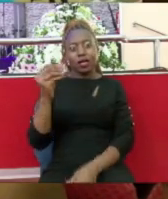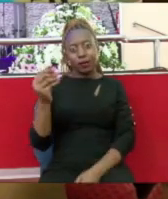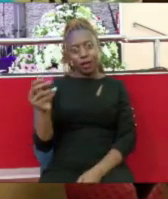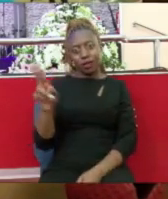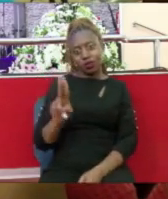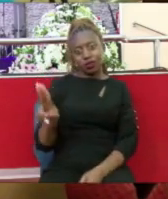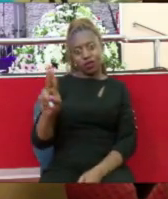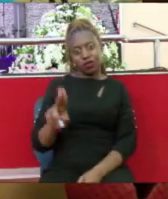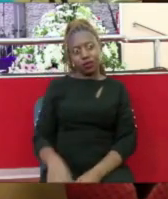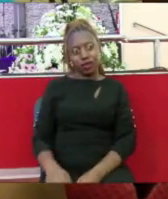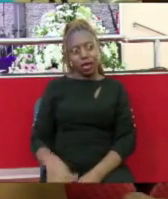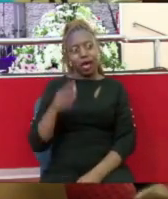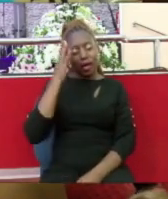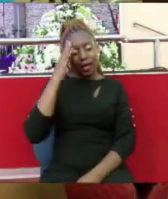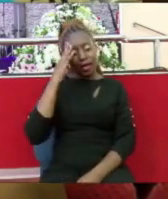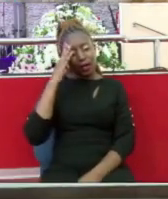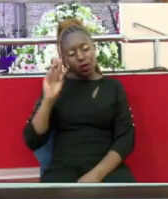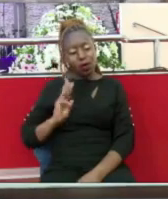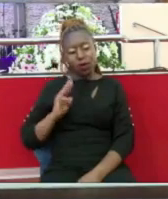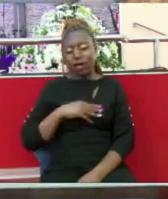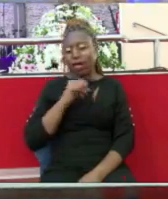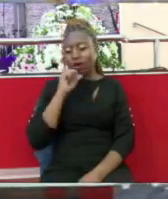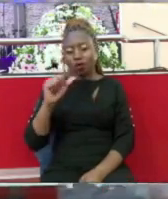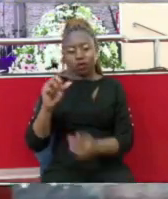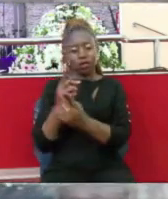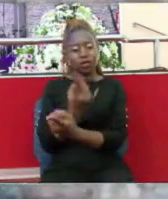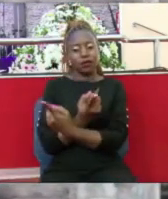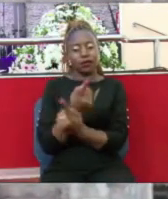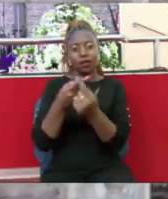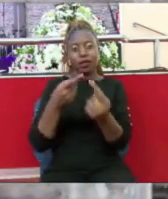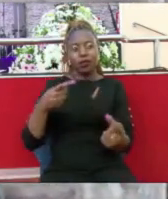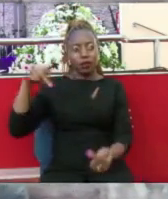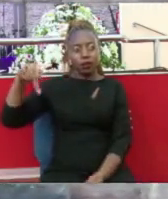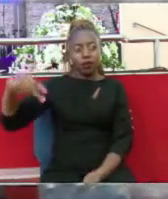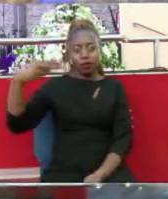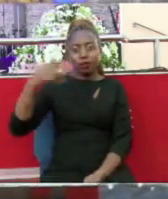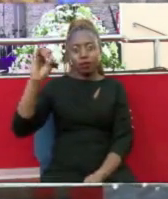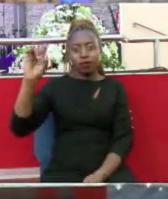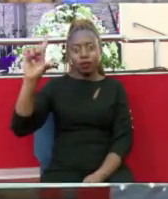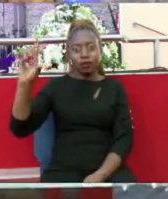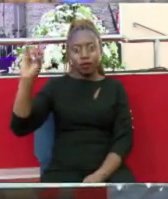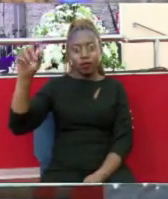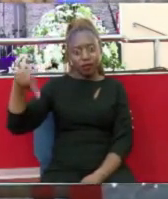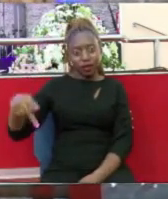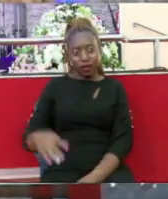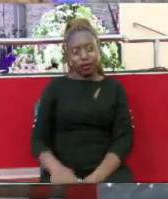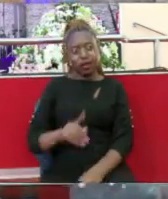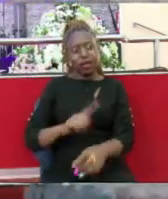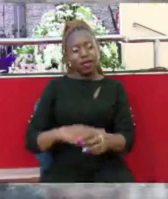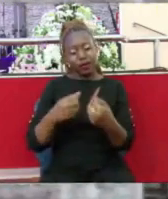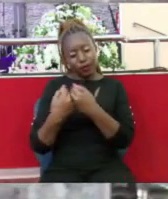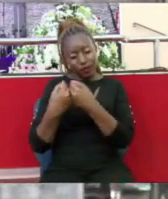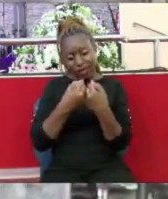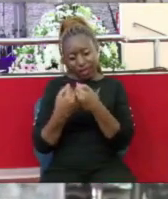si tofauti sana nasi. When we get a challenge, wakati tunapata changamoto, we always think of how much will it cost. Tunafikiria gharama